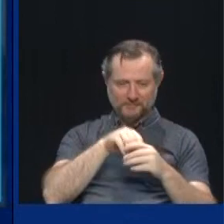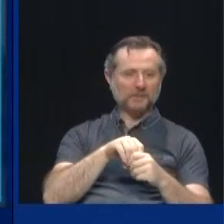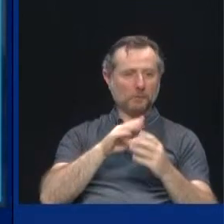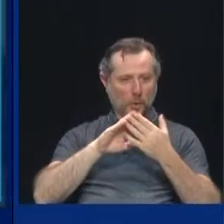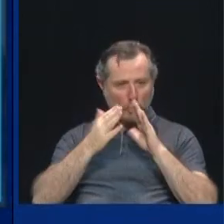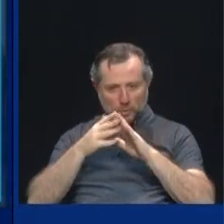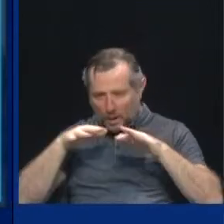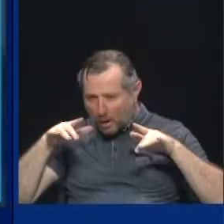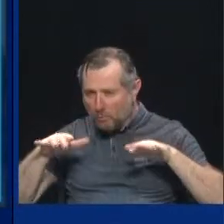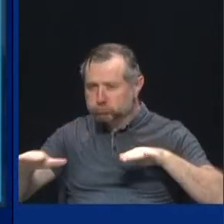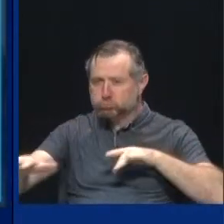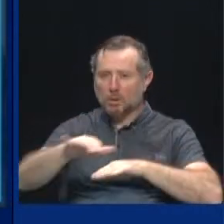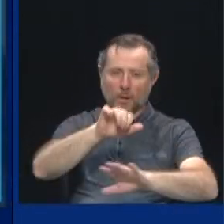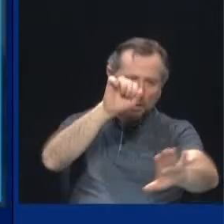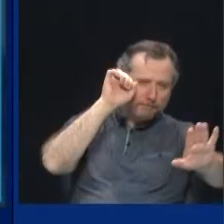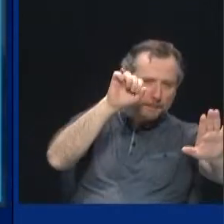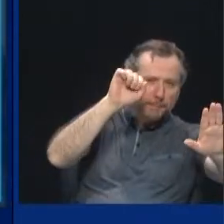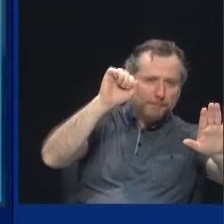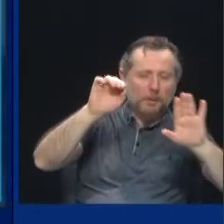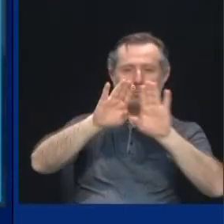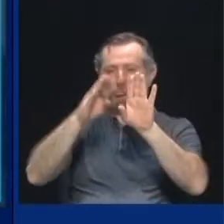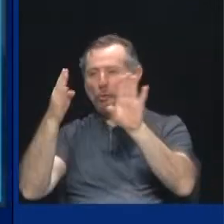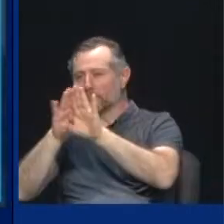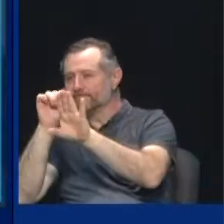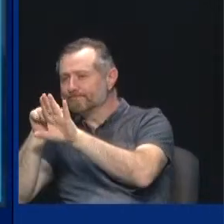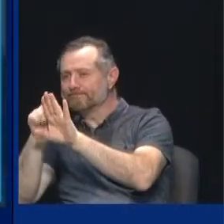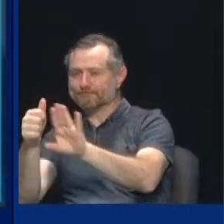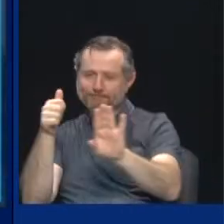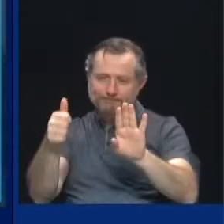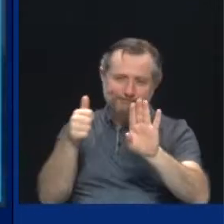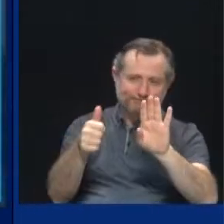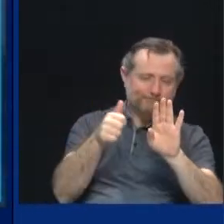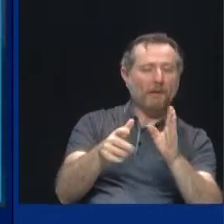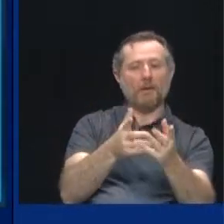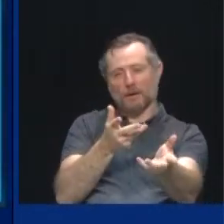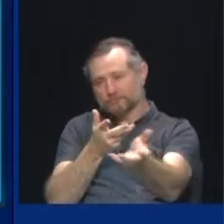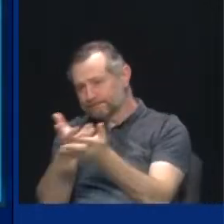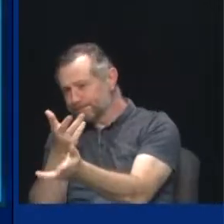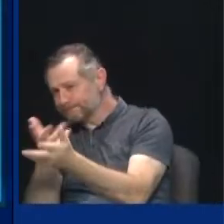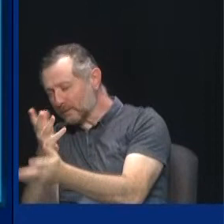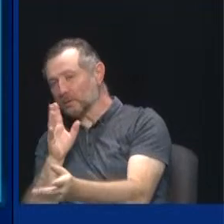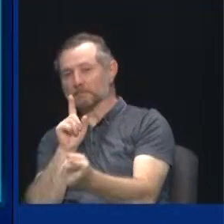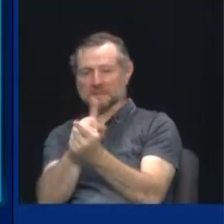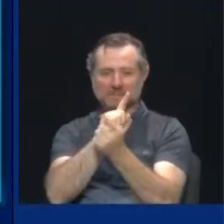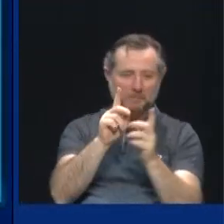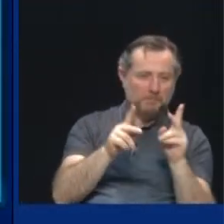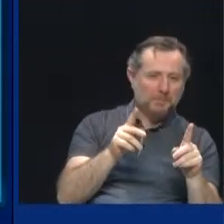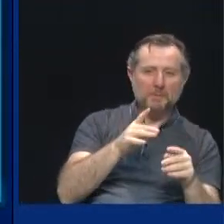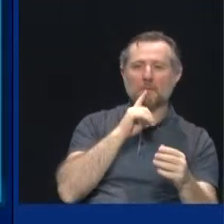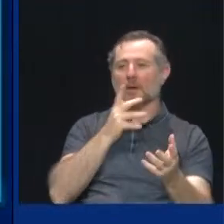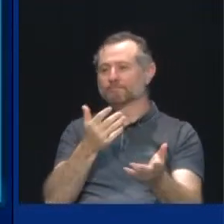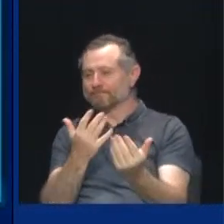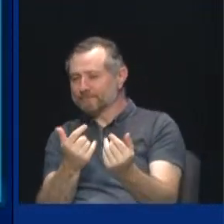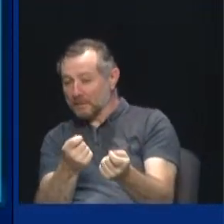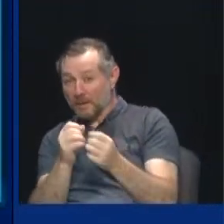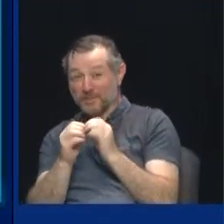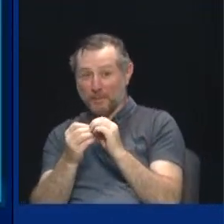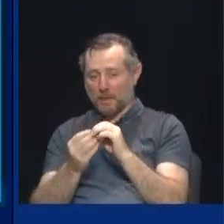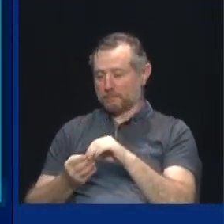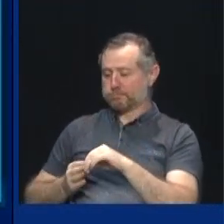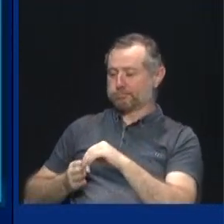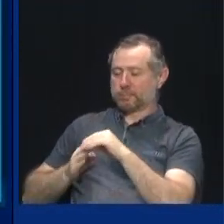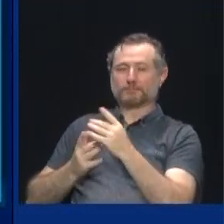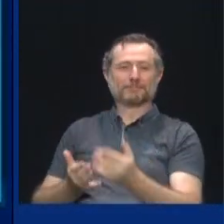door and have these conversations with people in the community to get those numbers up. We're also going to do another